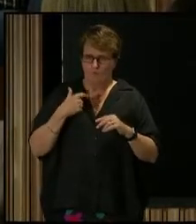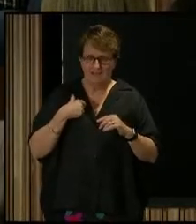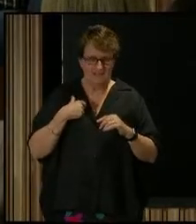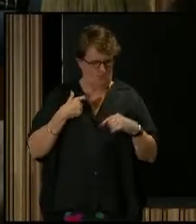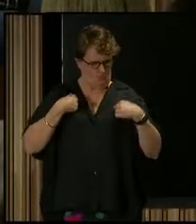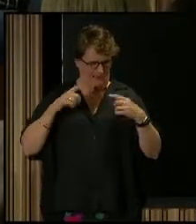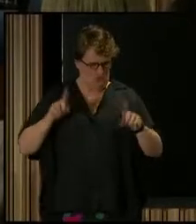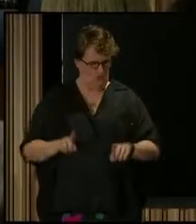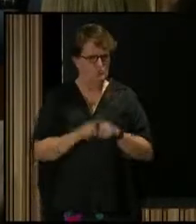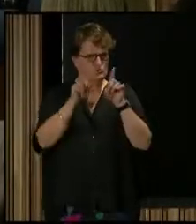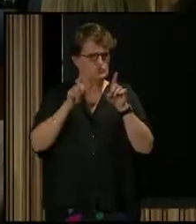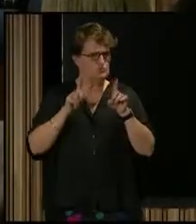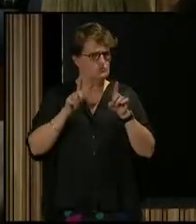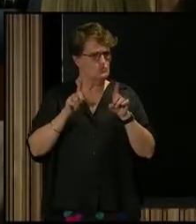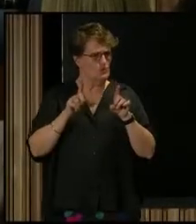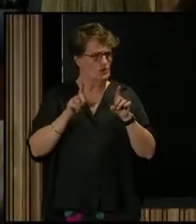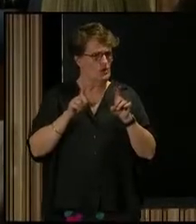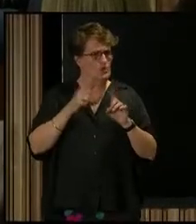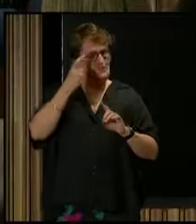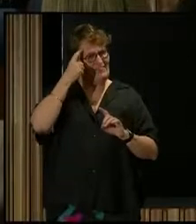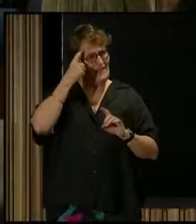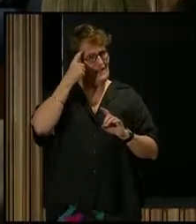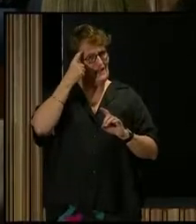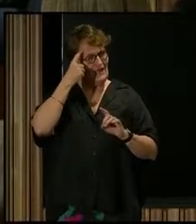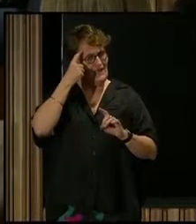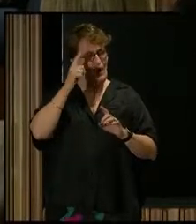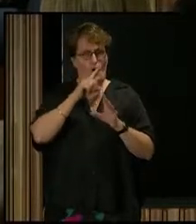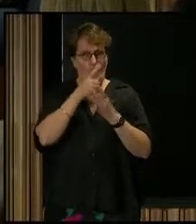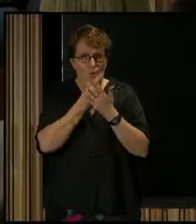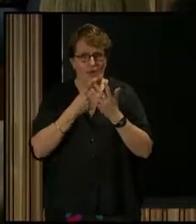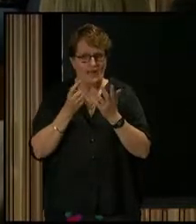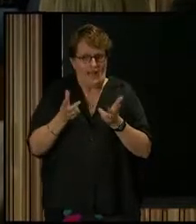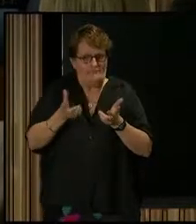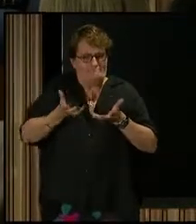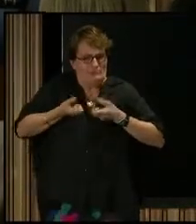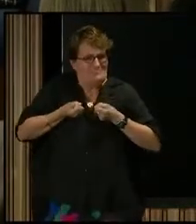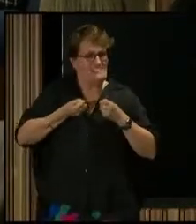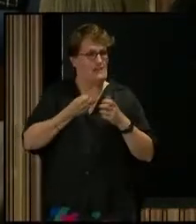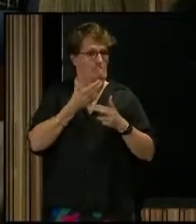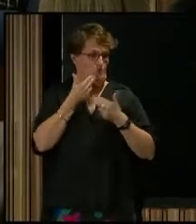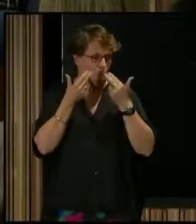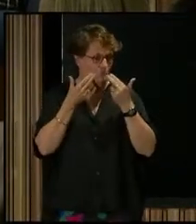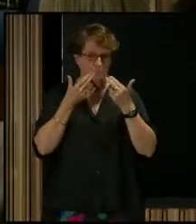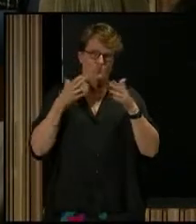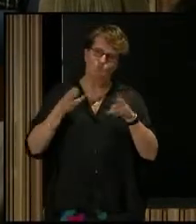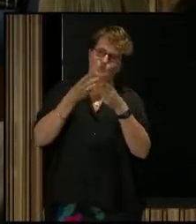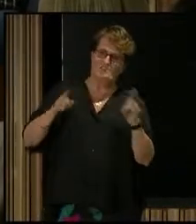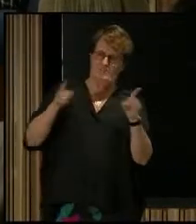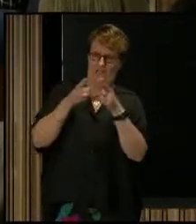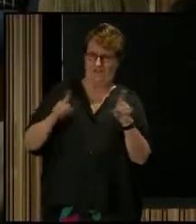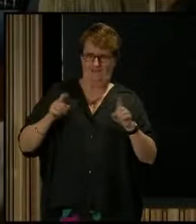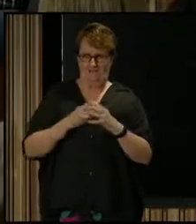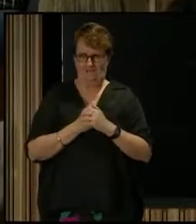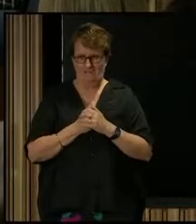to considering ourselves as only consumers of music. I think we, as a society, put it in a really